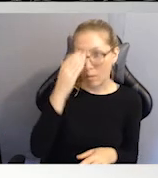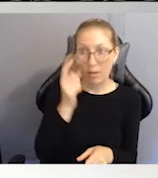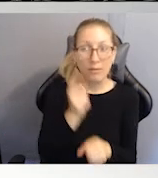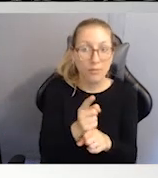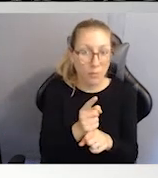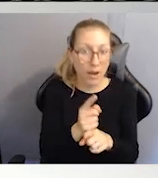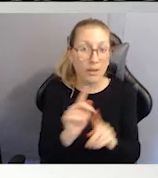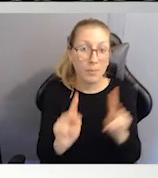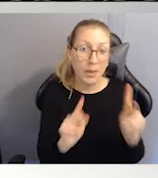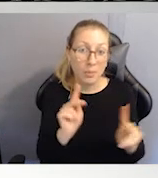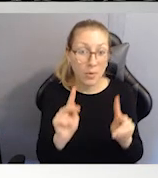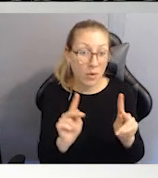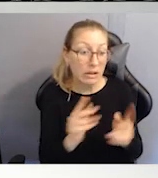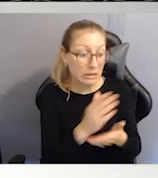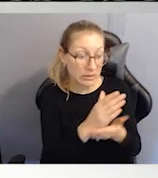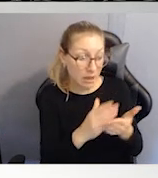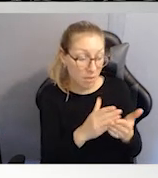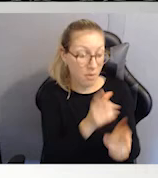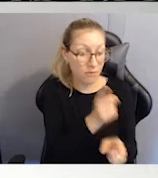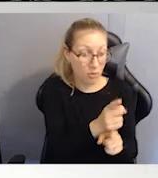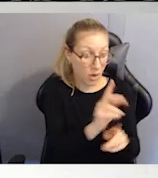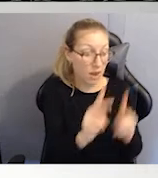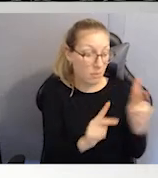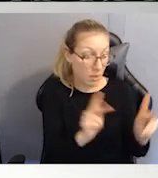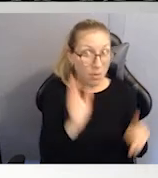because some of the right people will actually donate.